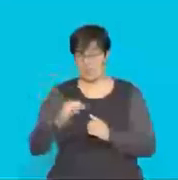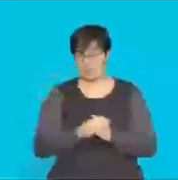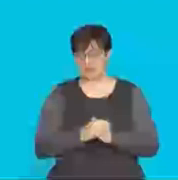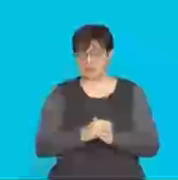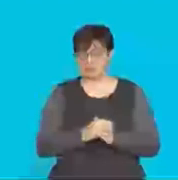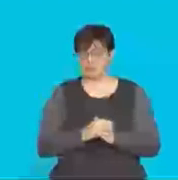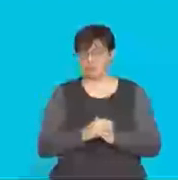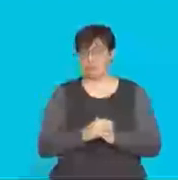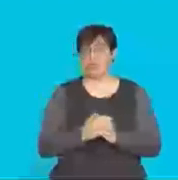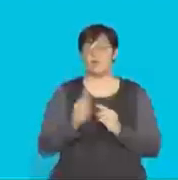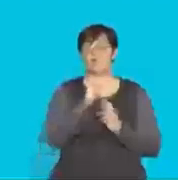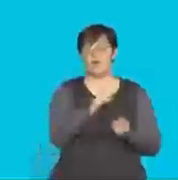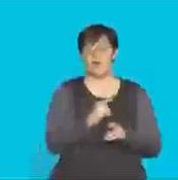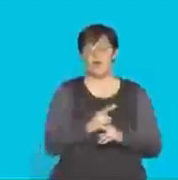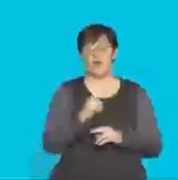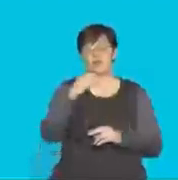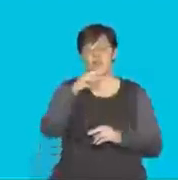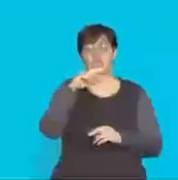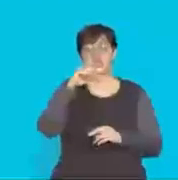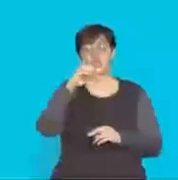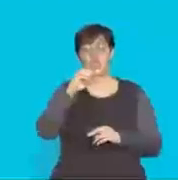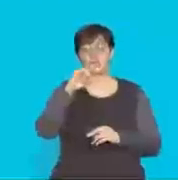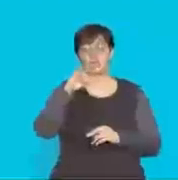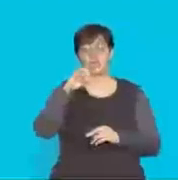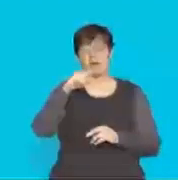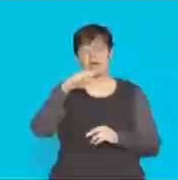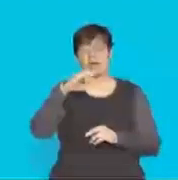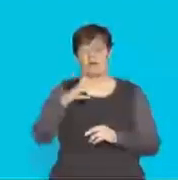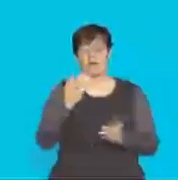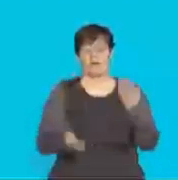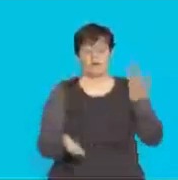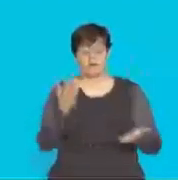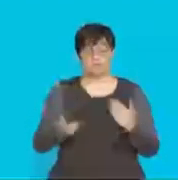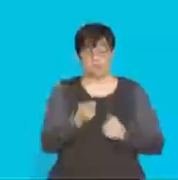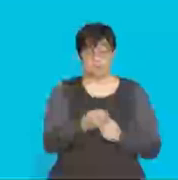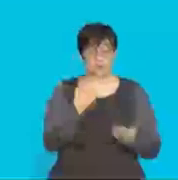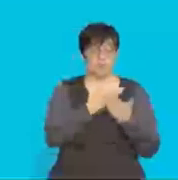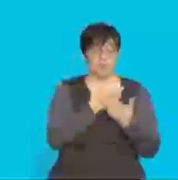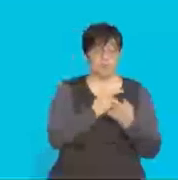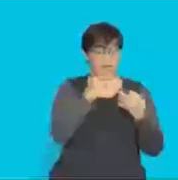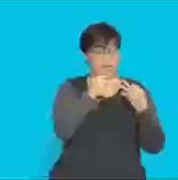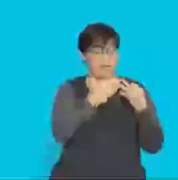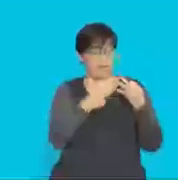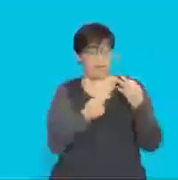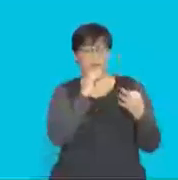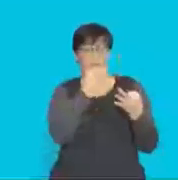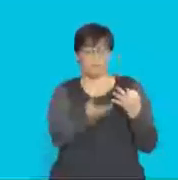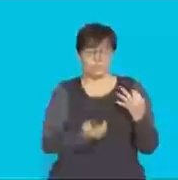we refer to this as the genotypic ratio, where we have three possibilities produced. Finally, we've